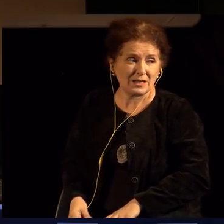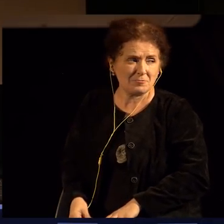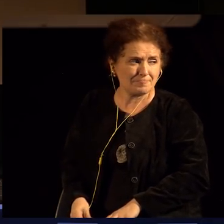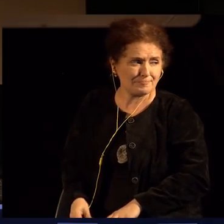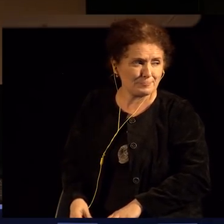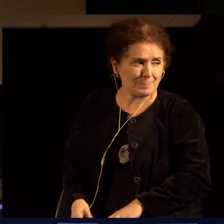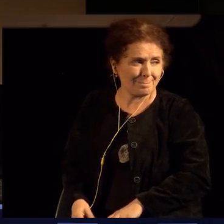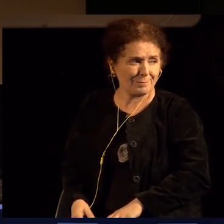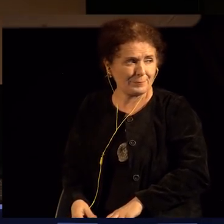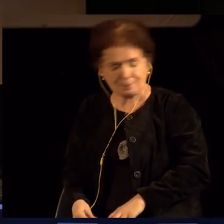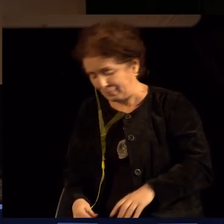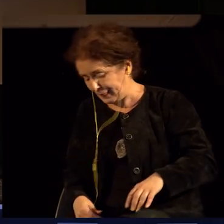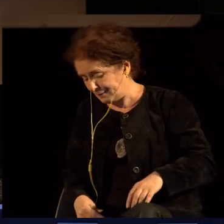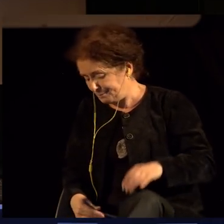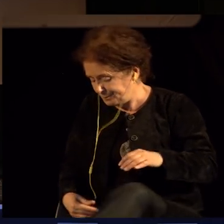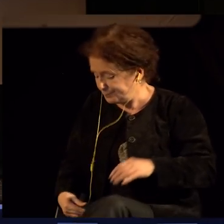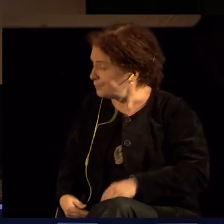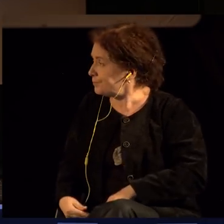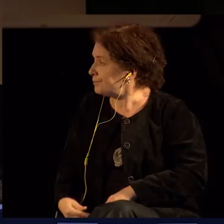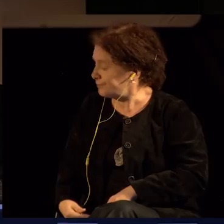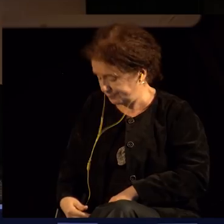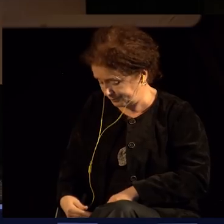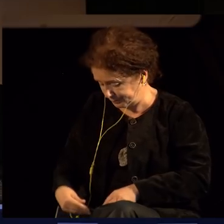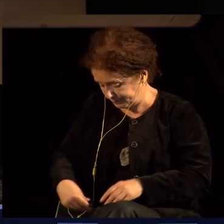One more. One more.